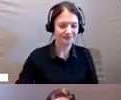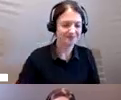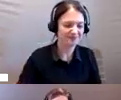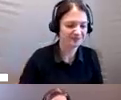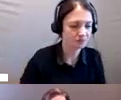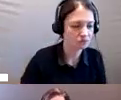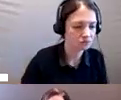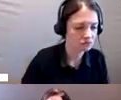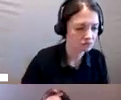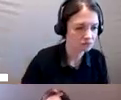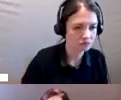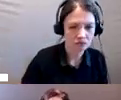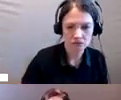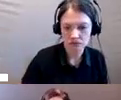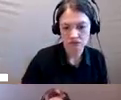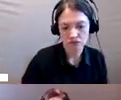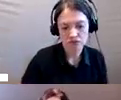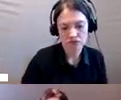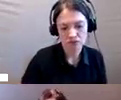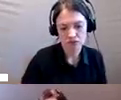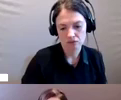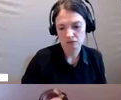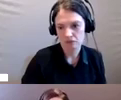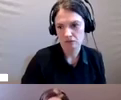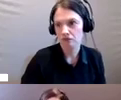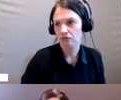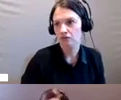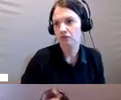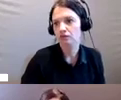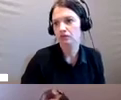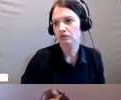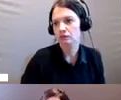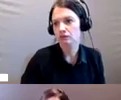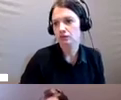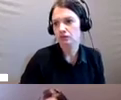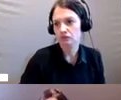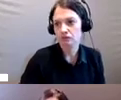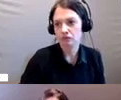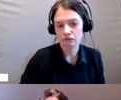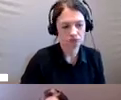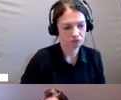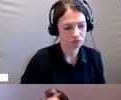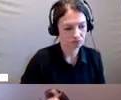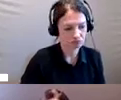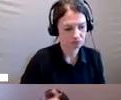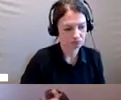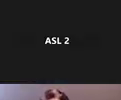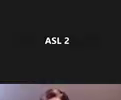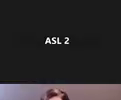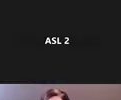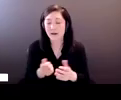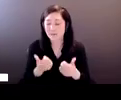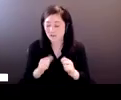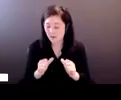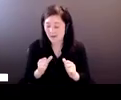some reading here because this story is my mum's story, and I want to make sure I'm not too emotional and I